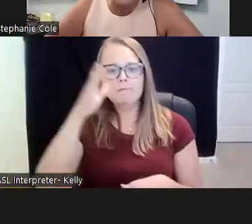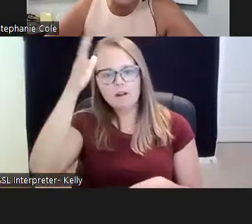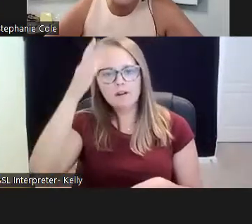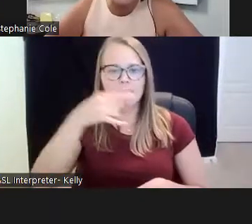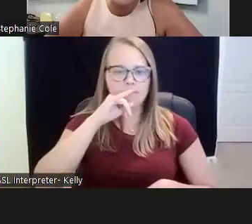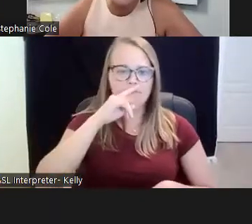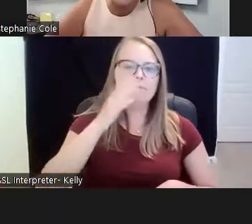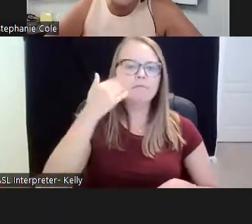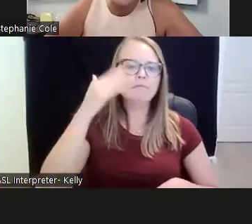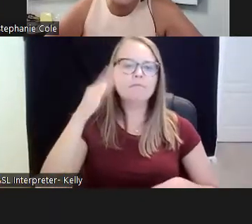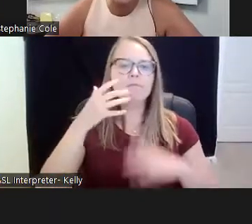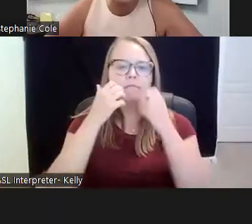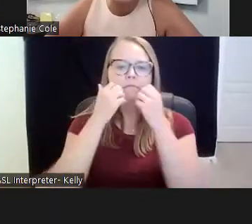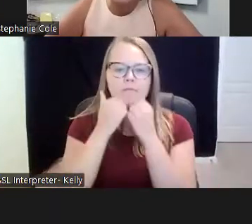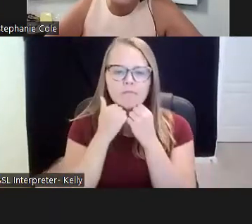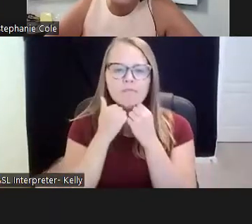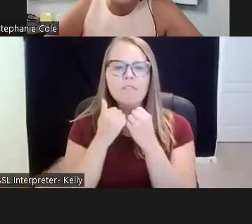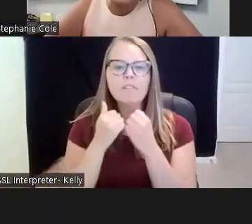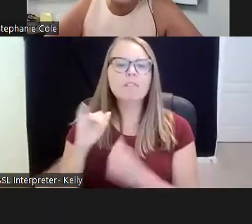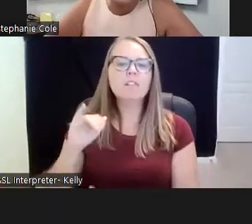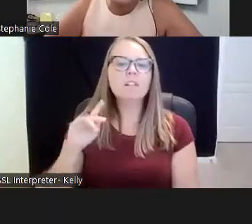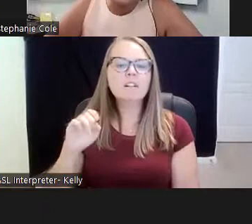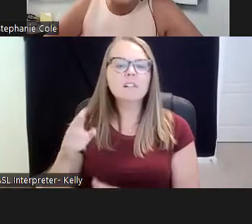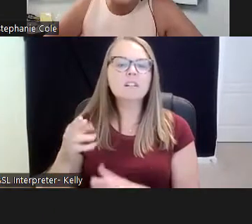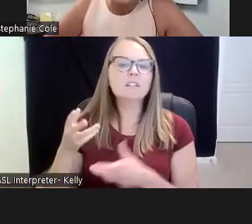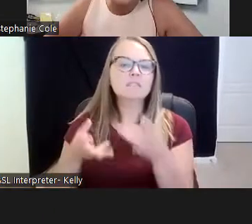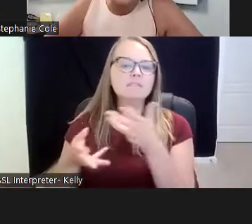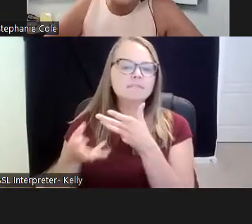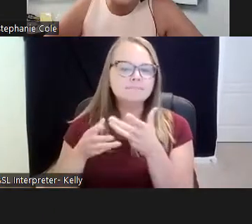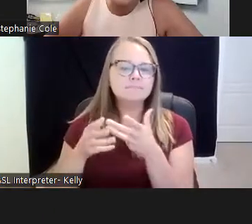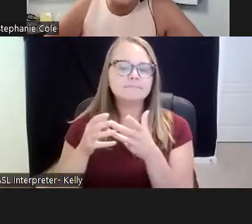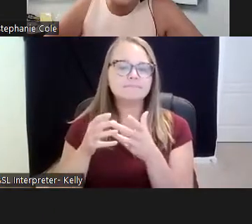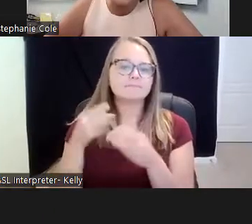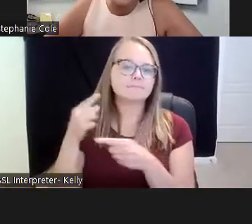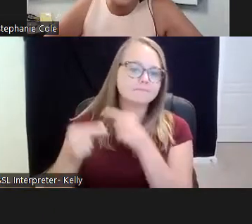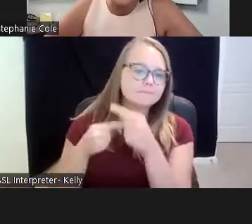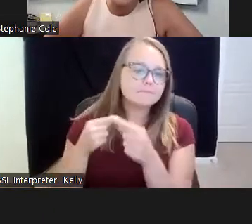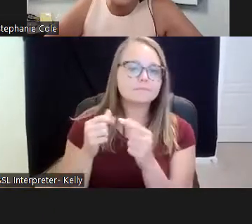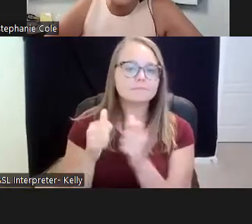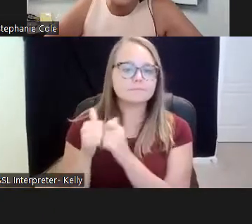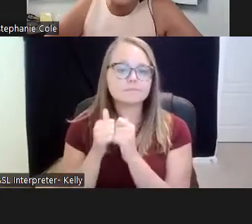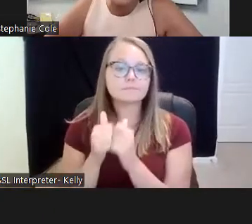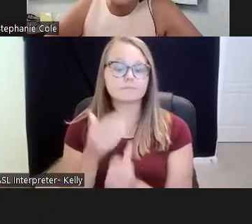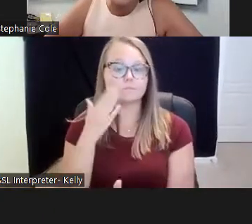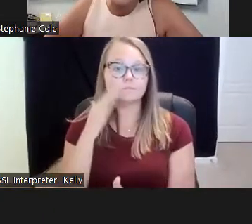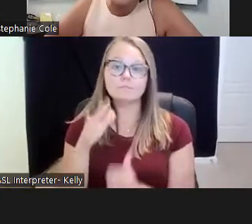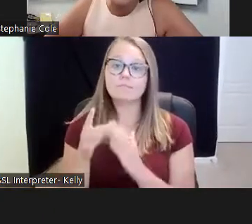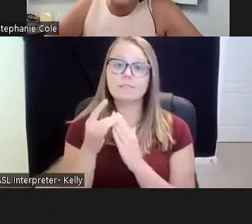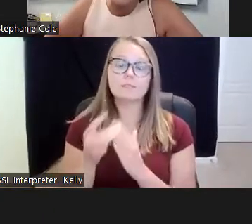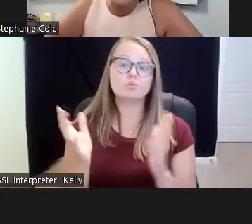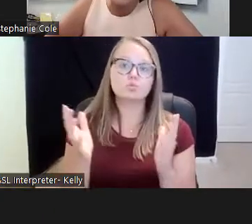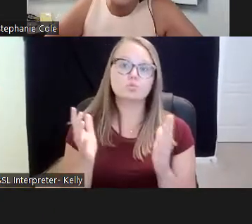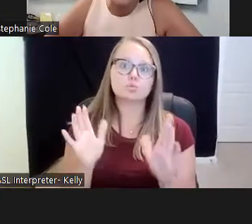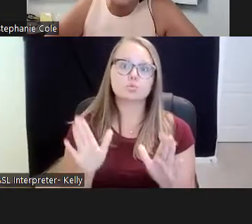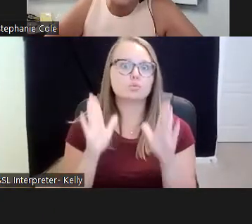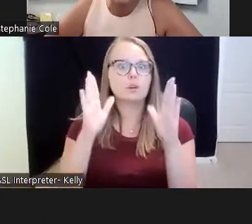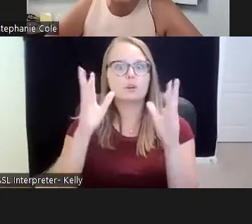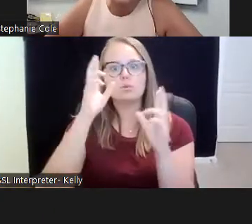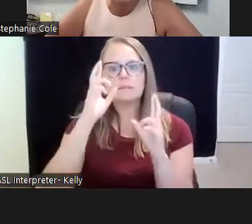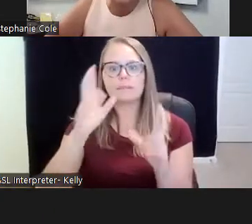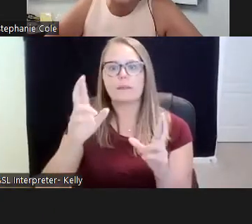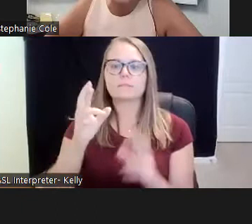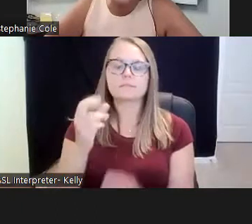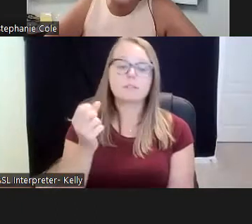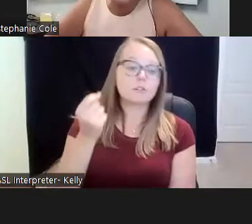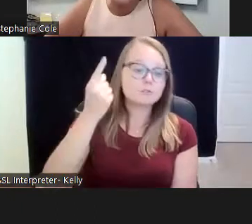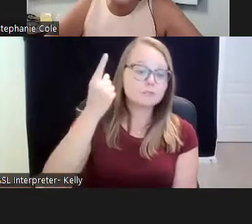the value and importance of intergenerational togetherness and programming. And I'll just say it leads to greater respect,